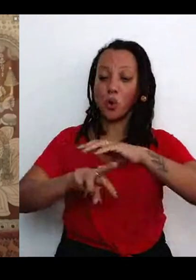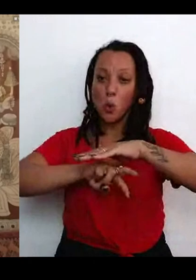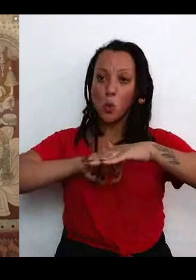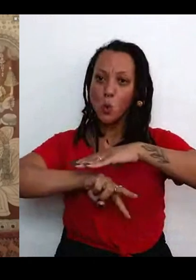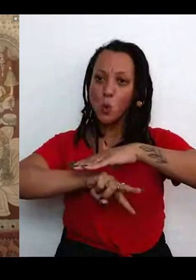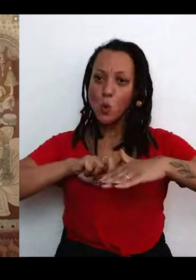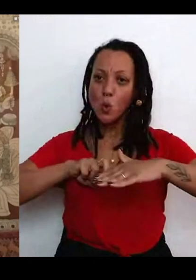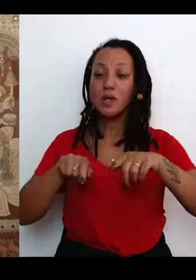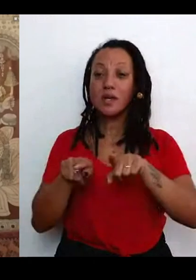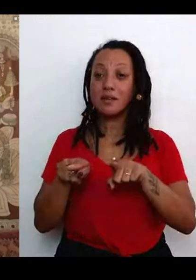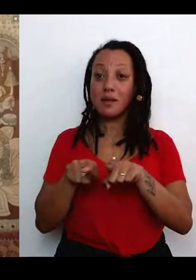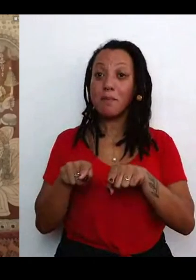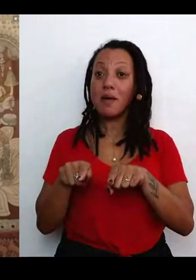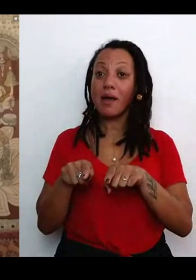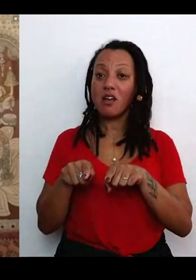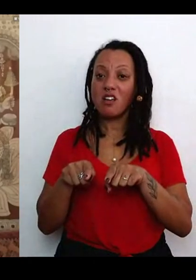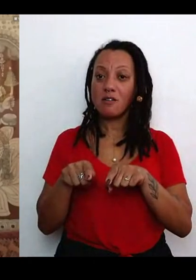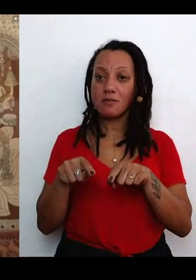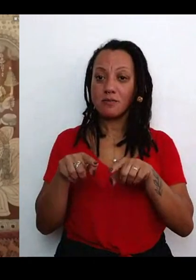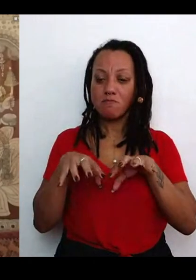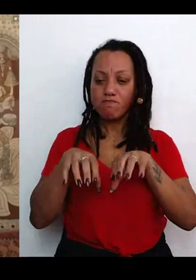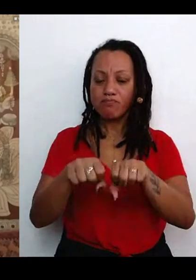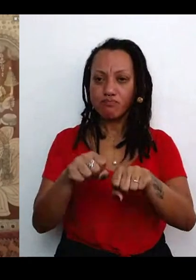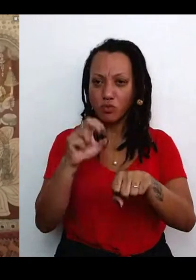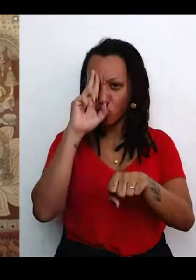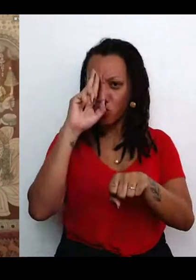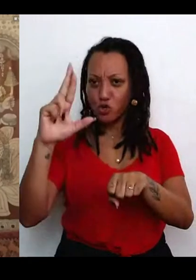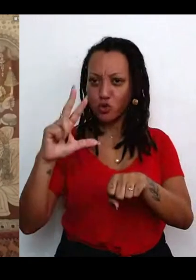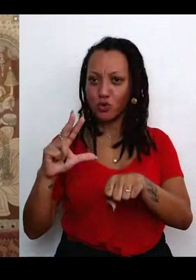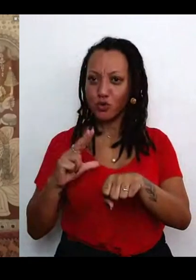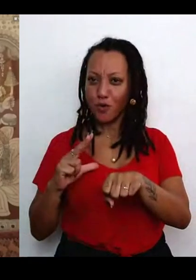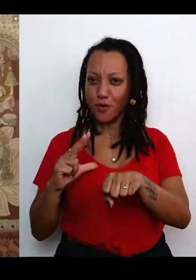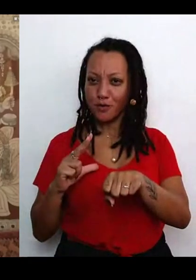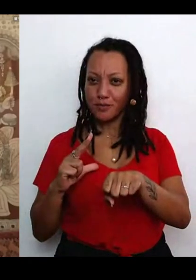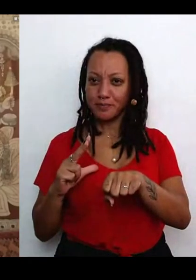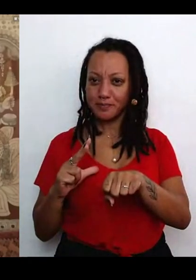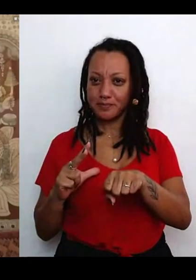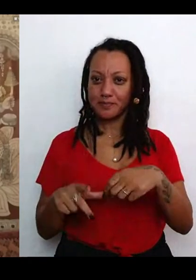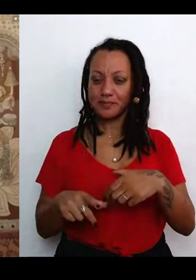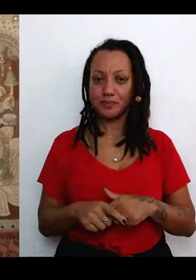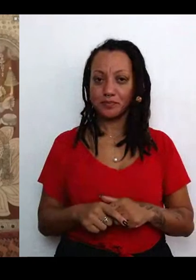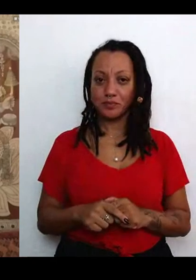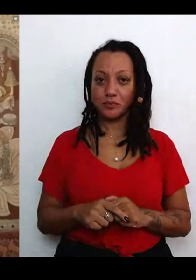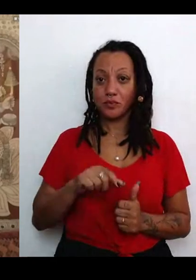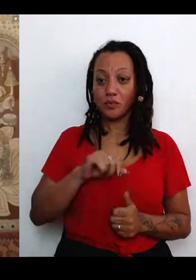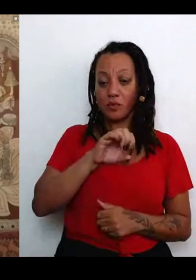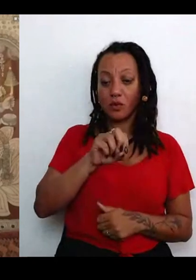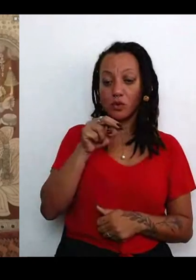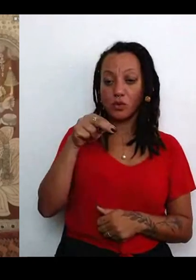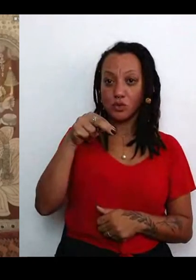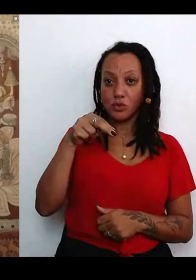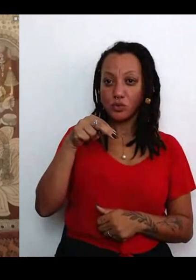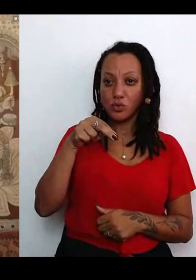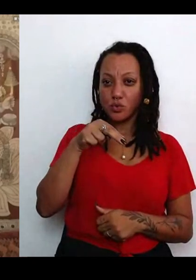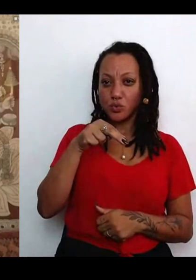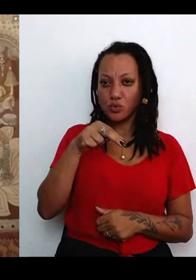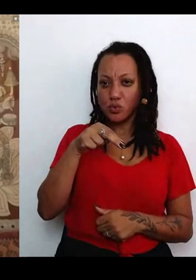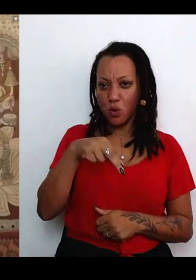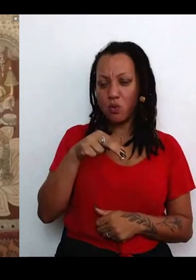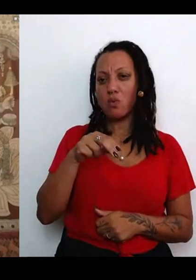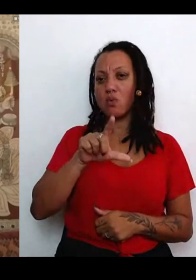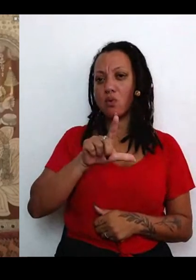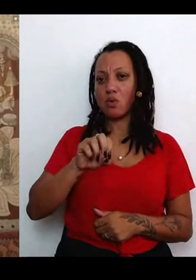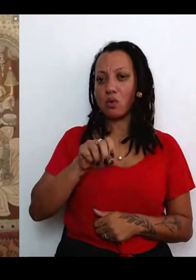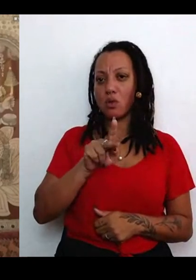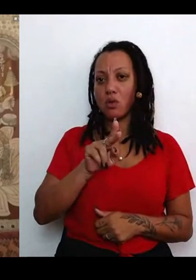that indigenous people don't create property because they don't create wealth because wealth was